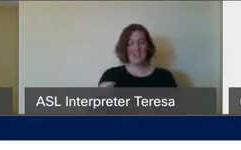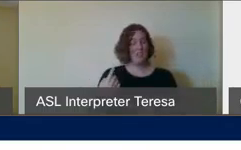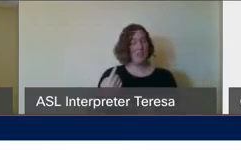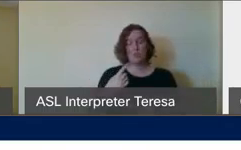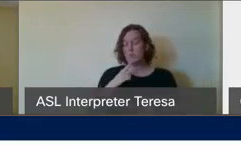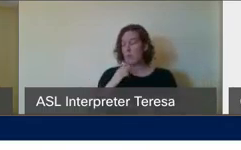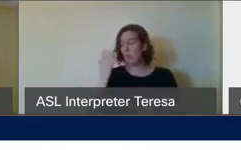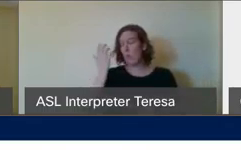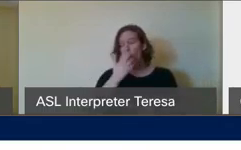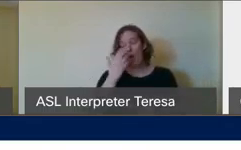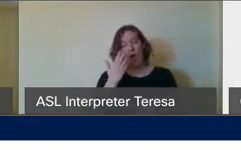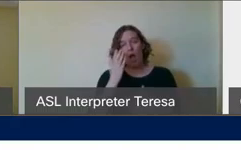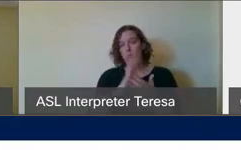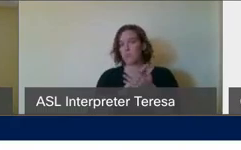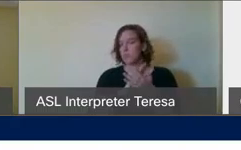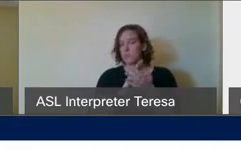DDD. Again,